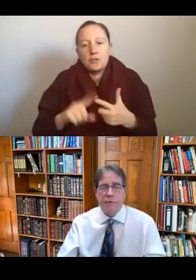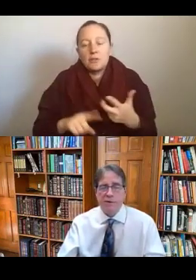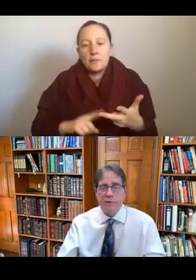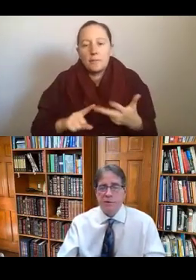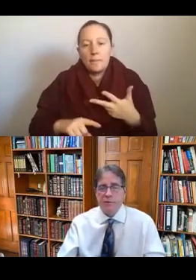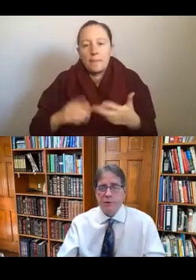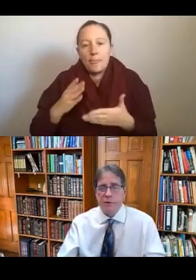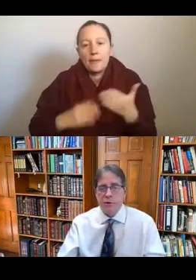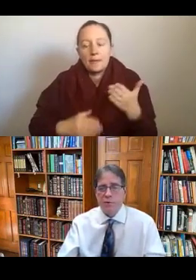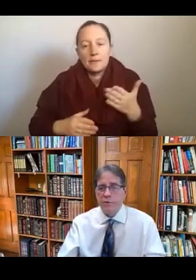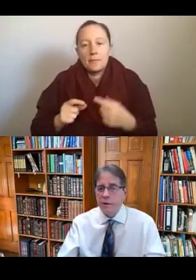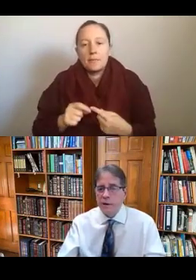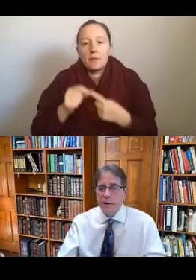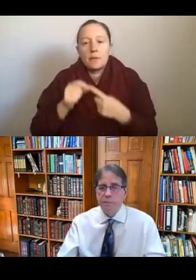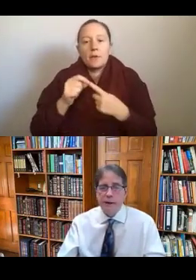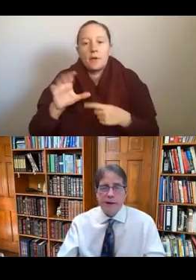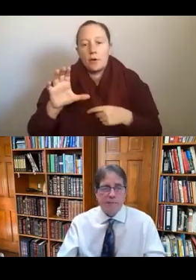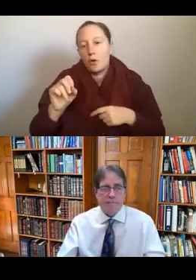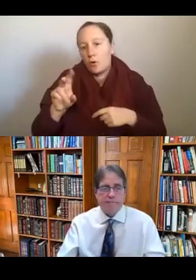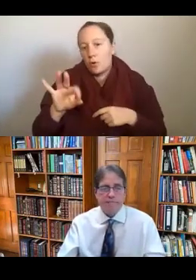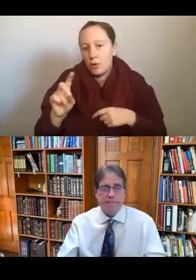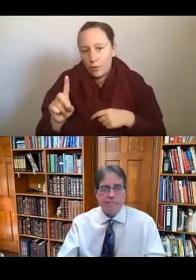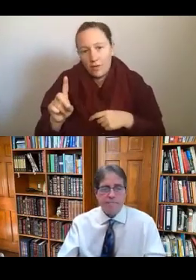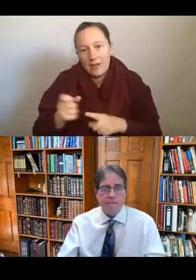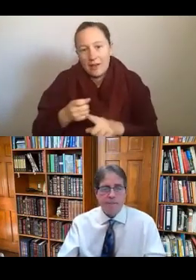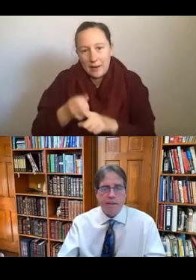have some exceptions for COVID impact.